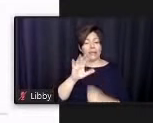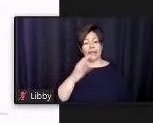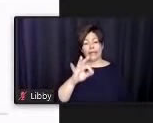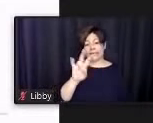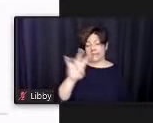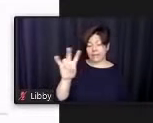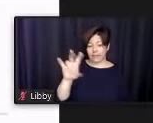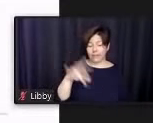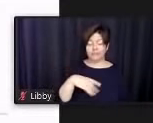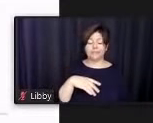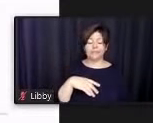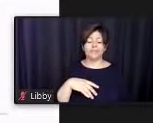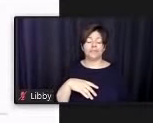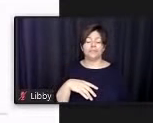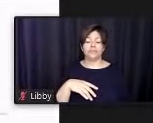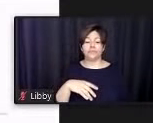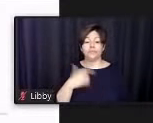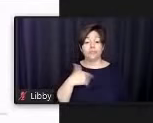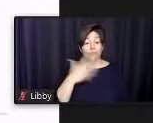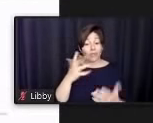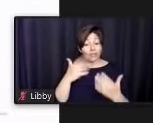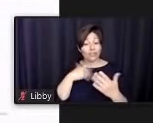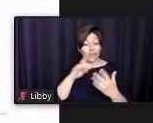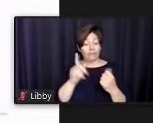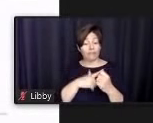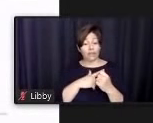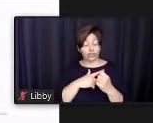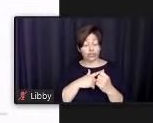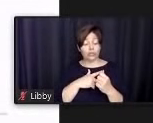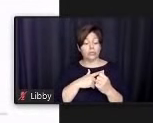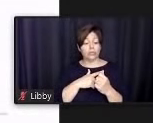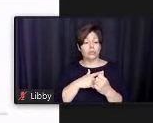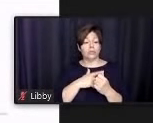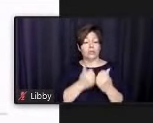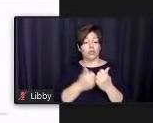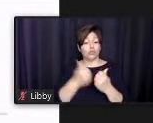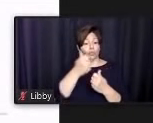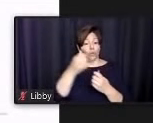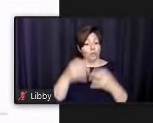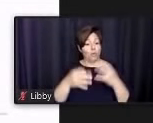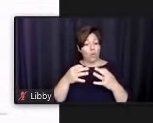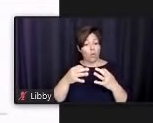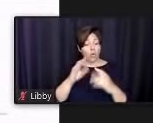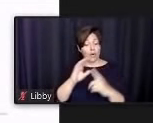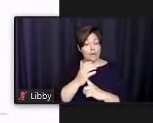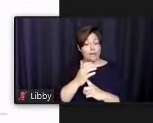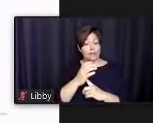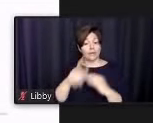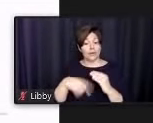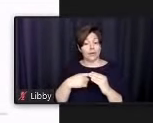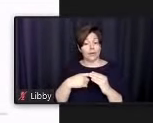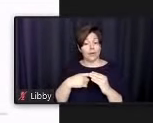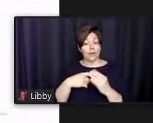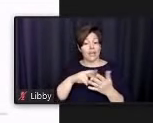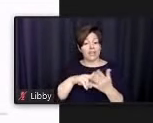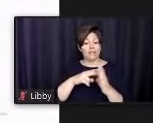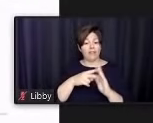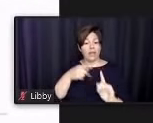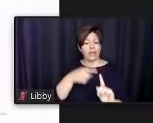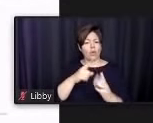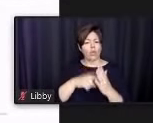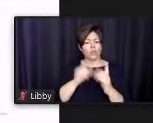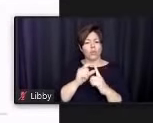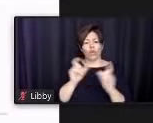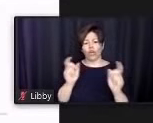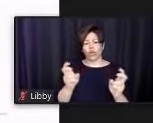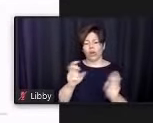And we had our first Supreme Court case was a case on defining appropriate education.